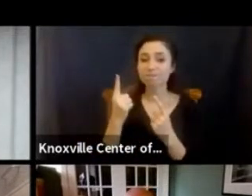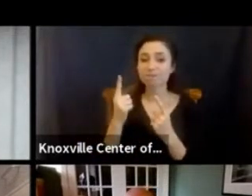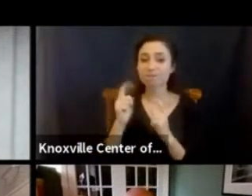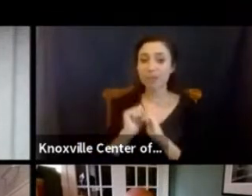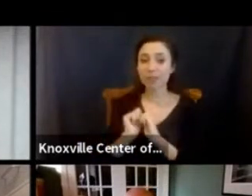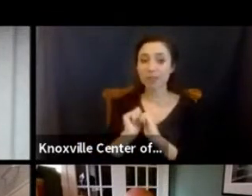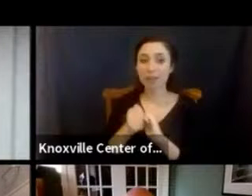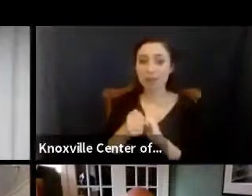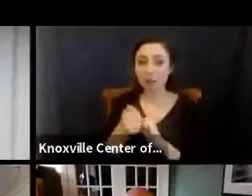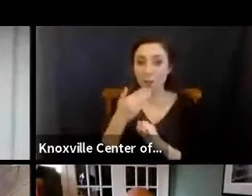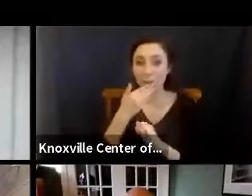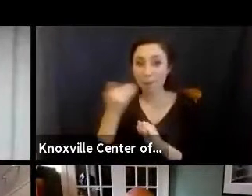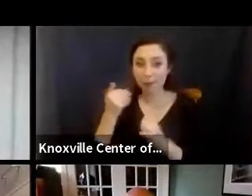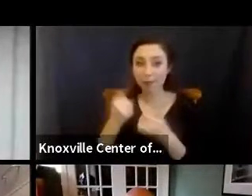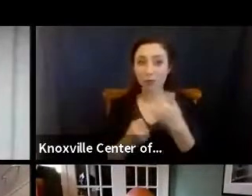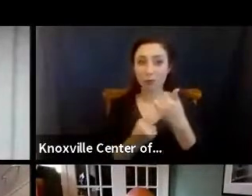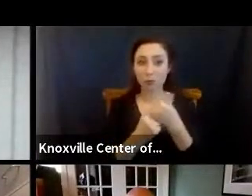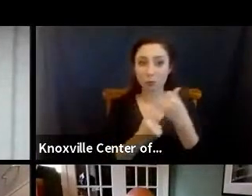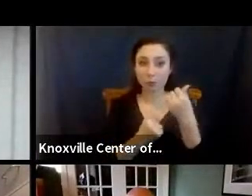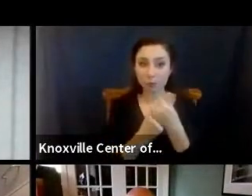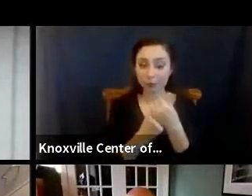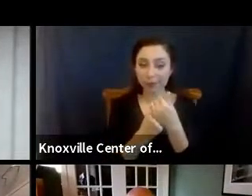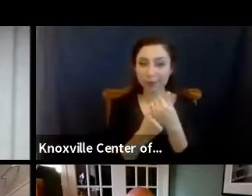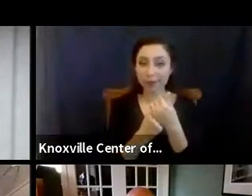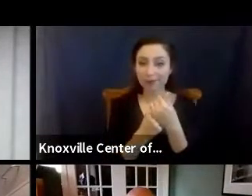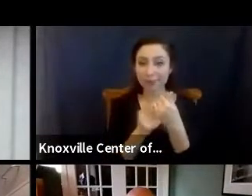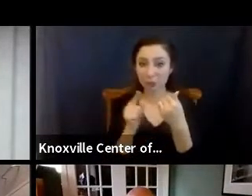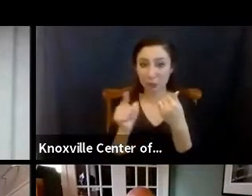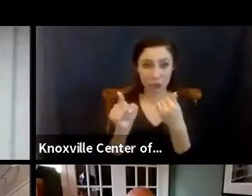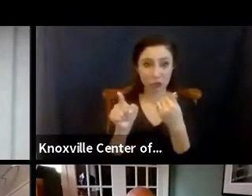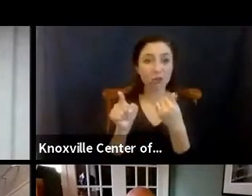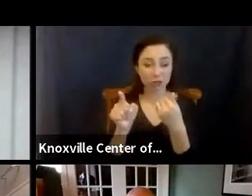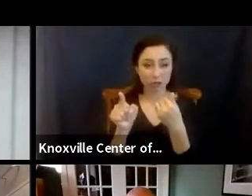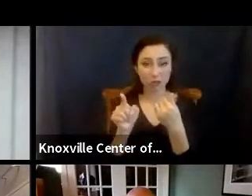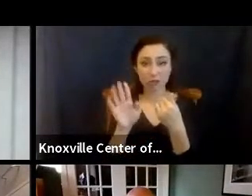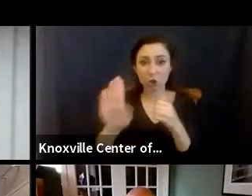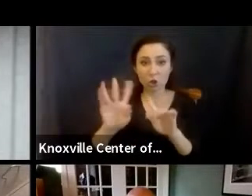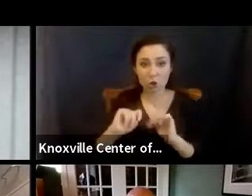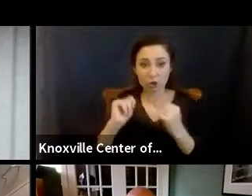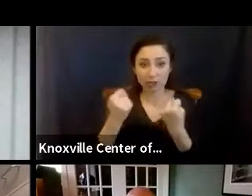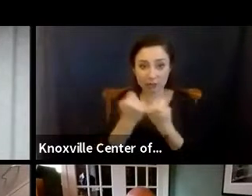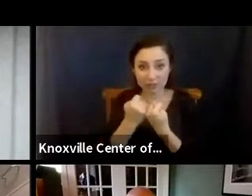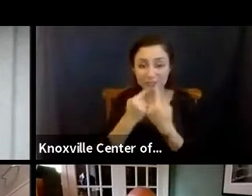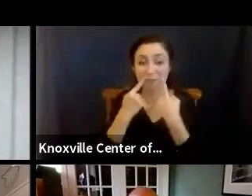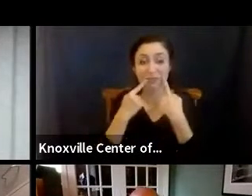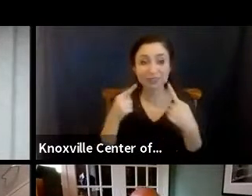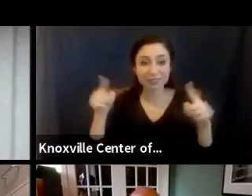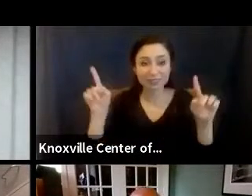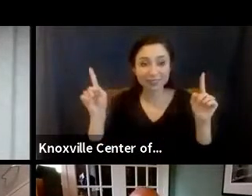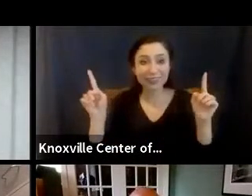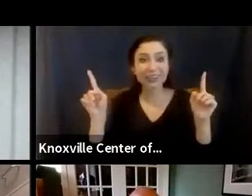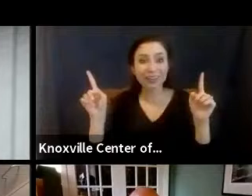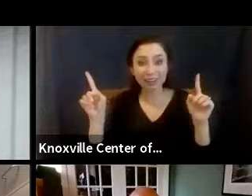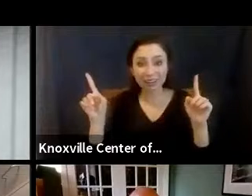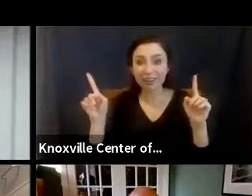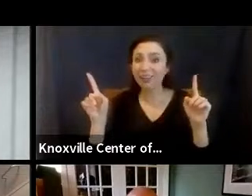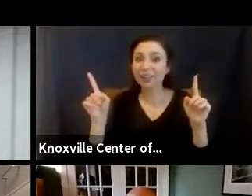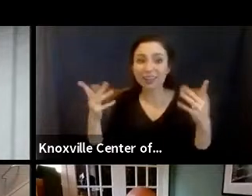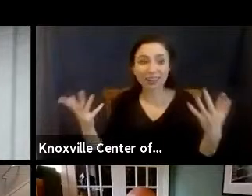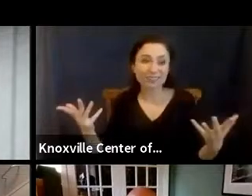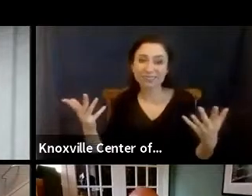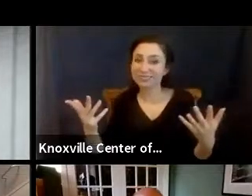how best to support her and her team in succeeding. It's